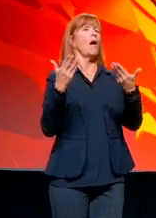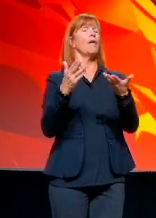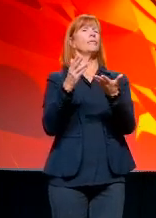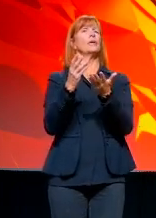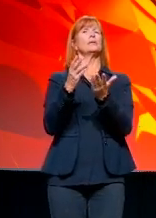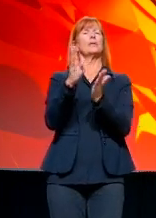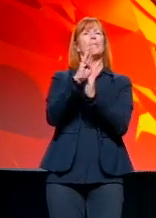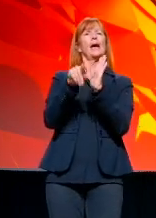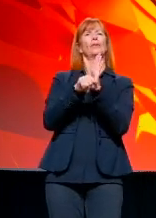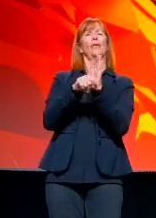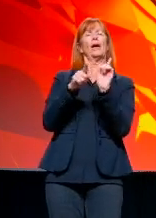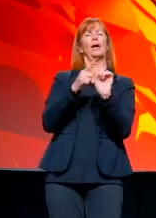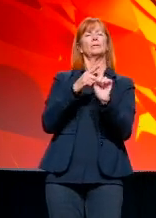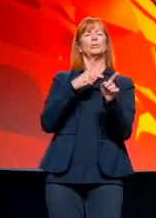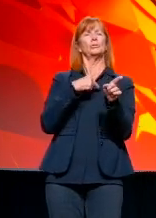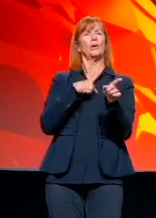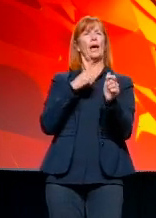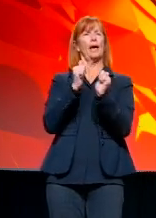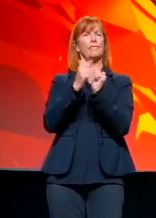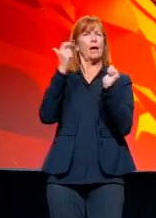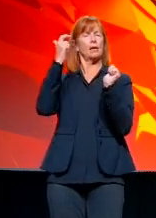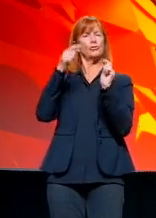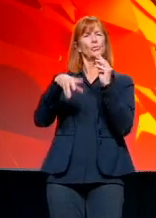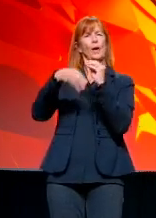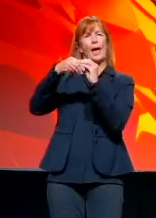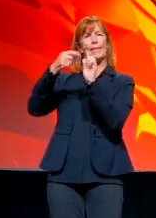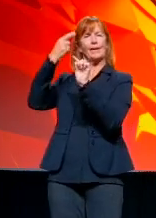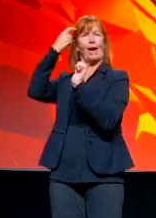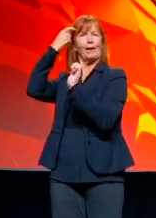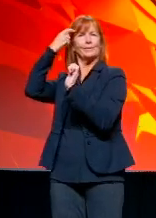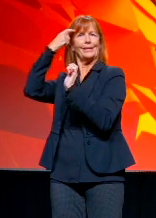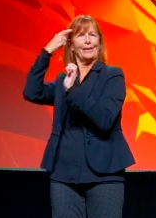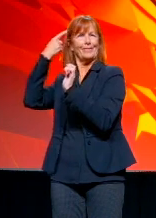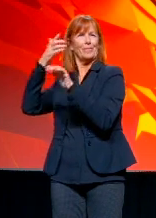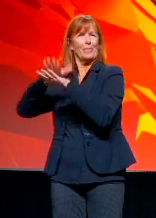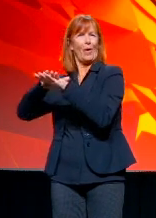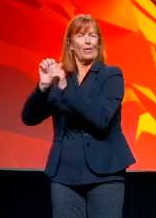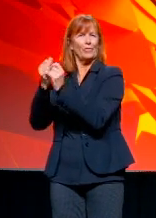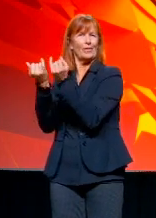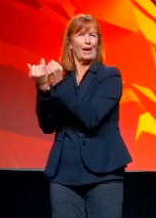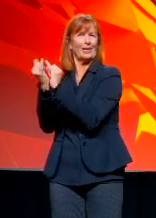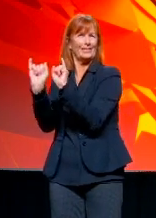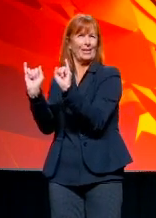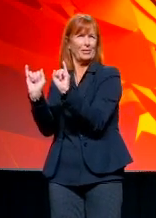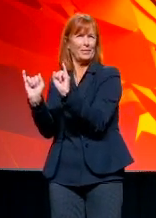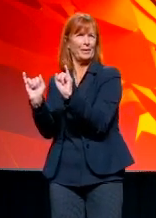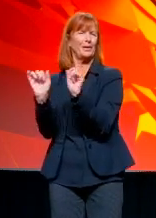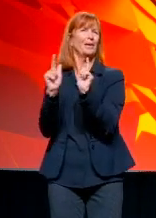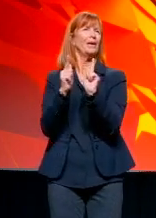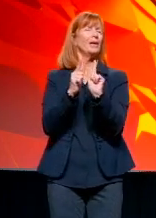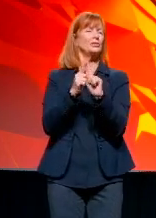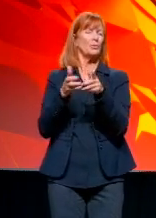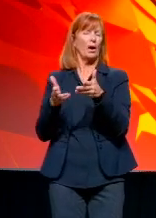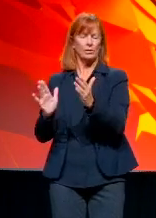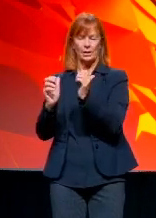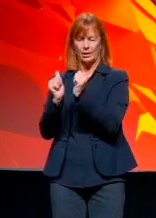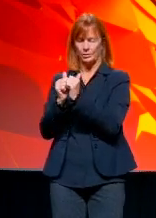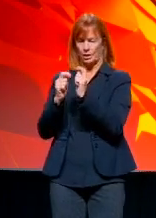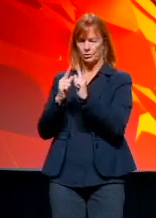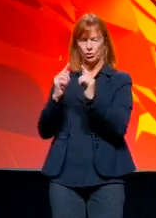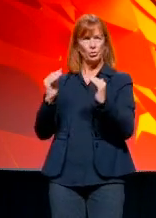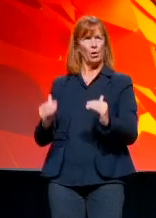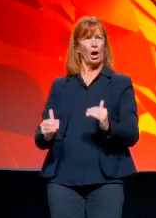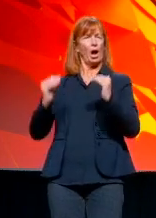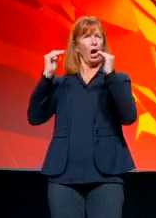to build a kind of cognitive layers for the robotics autonomy stack, so that allows us to do like a high-level